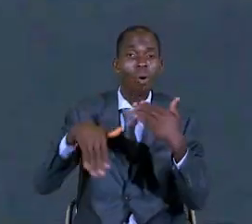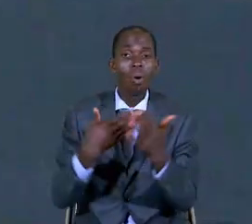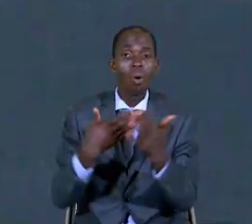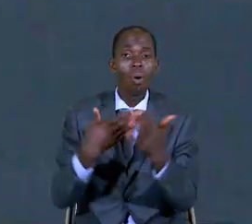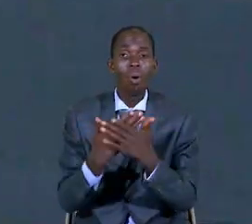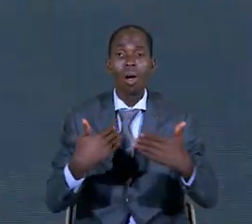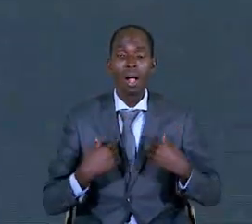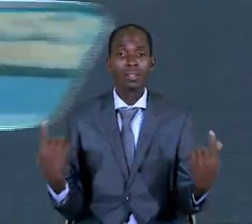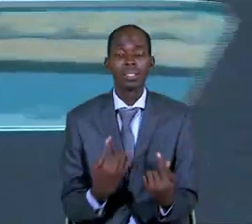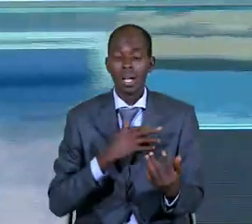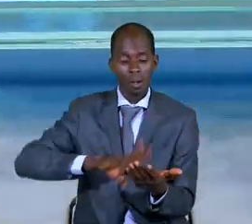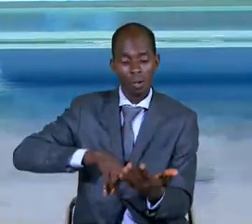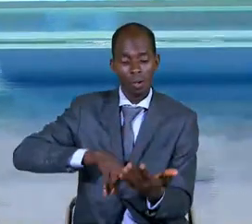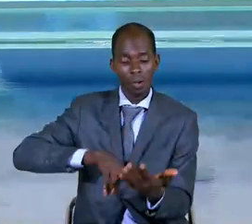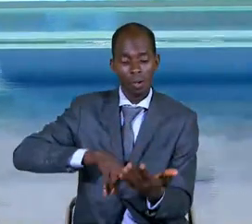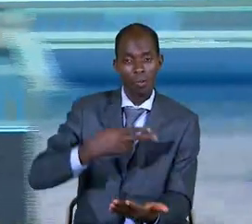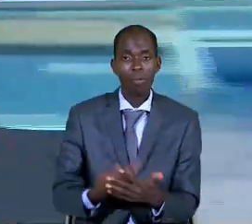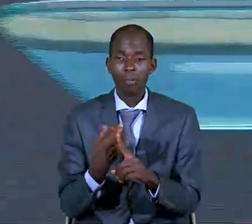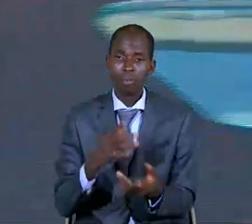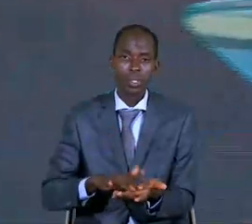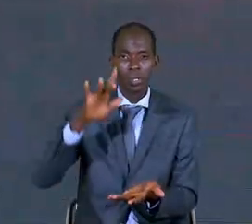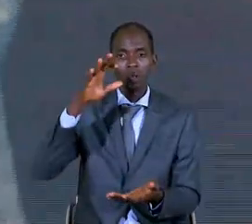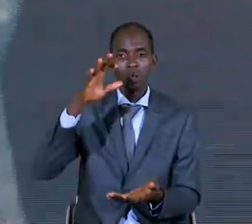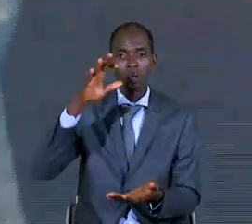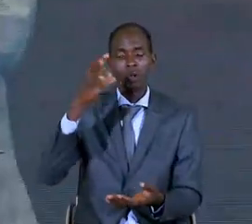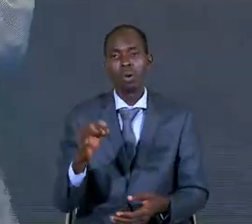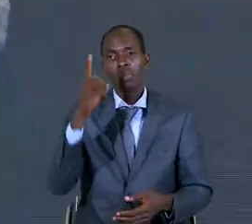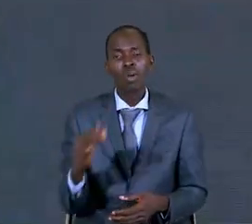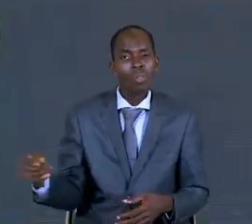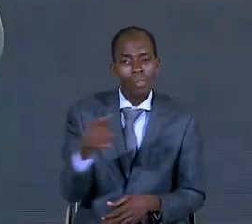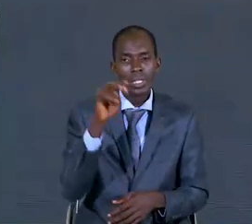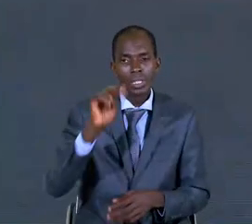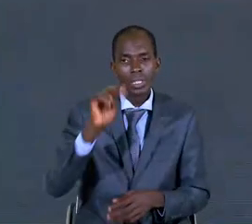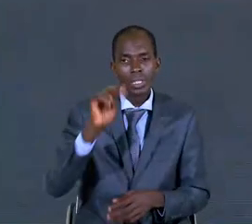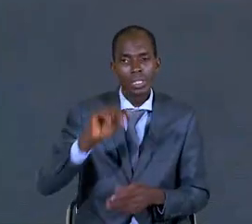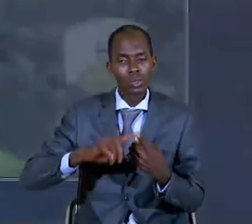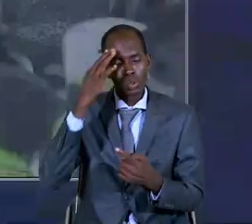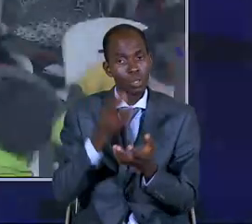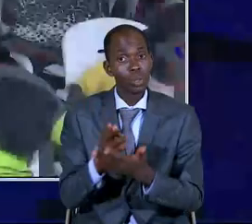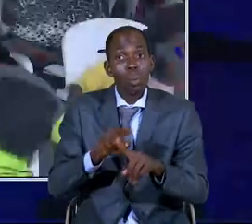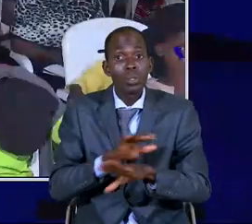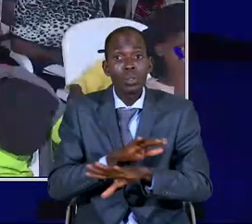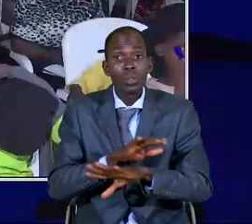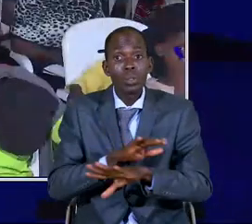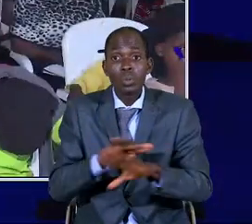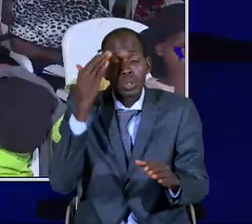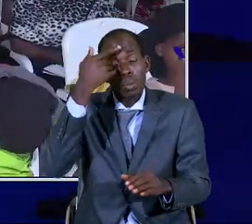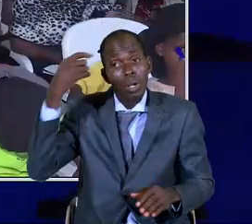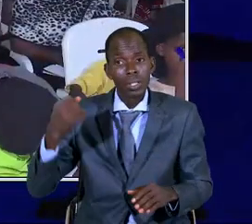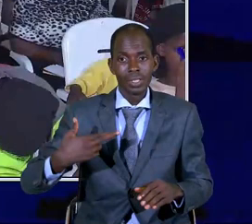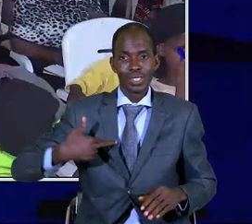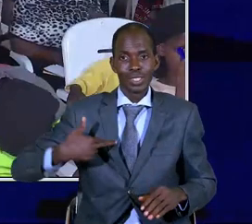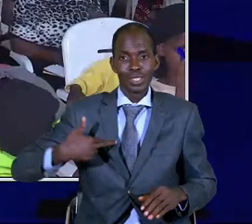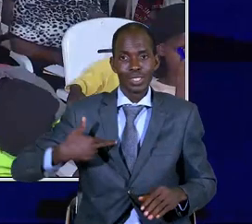and come short of the glory of God. They needed to know that truth, but they didn't know. They thought religion will save